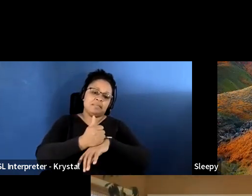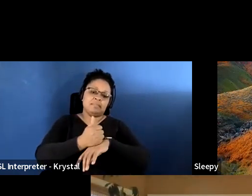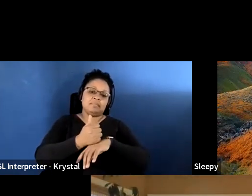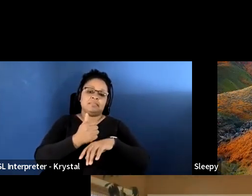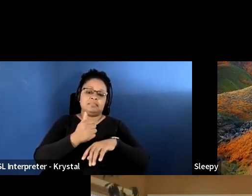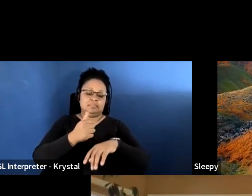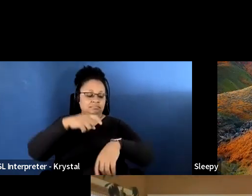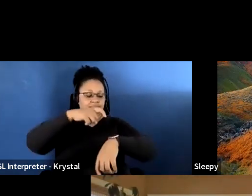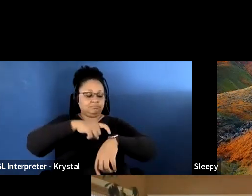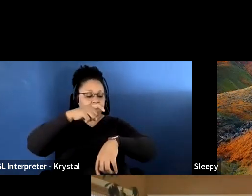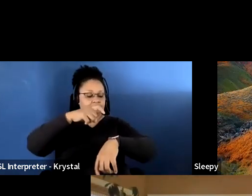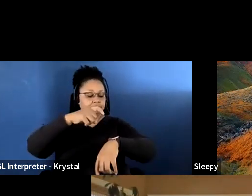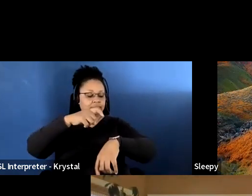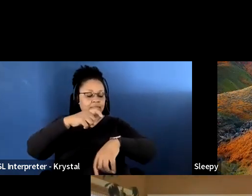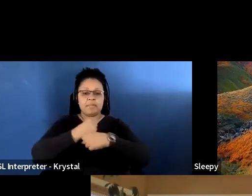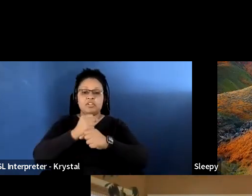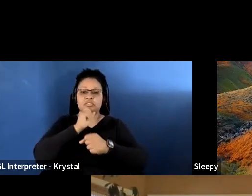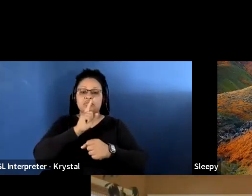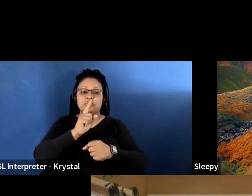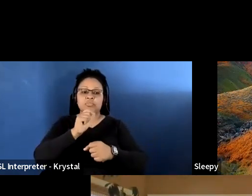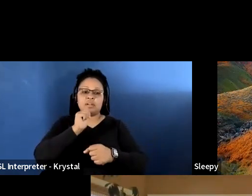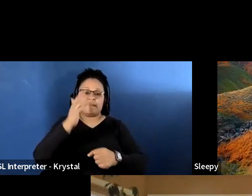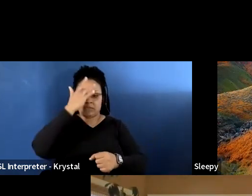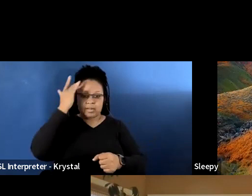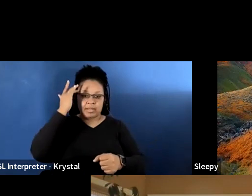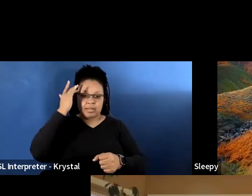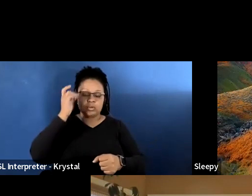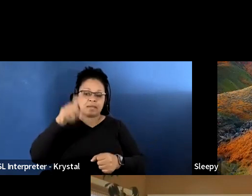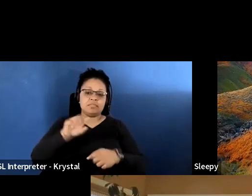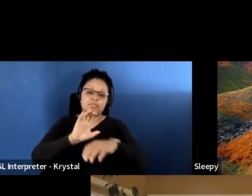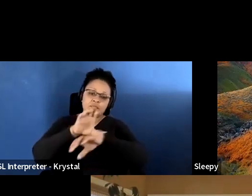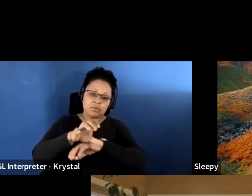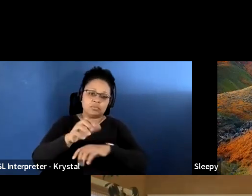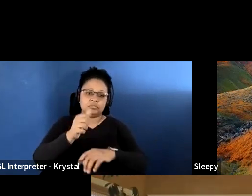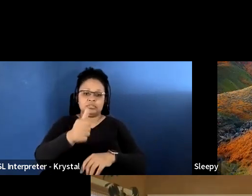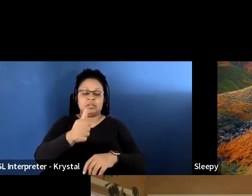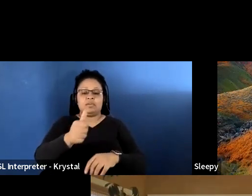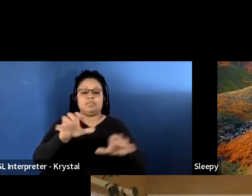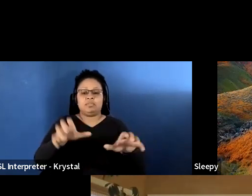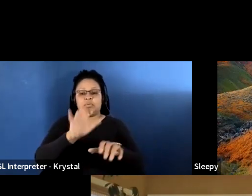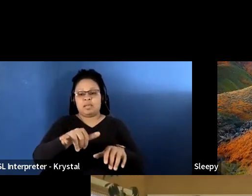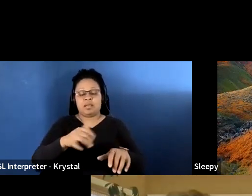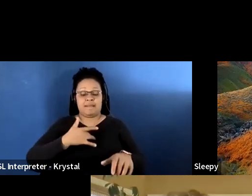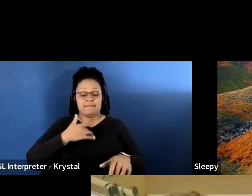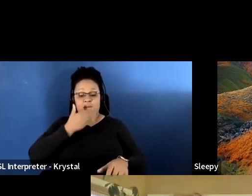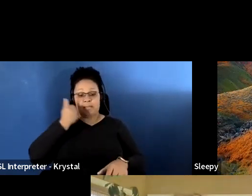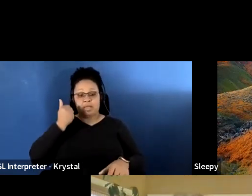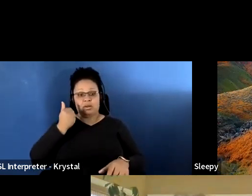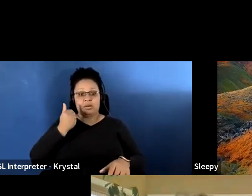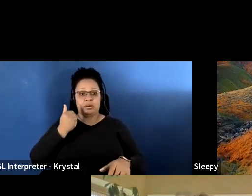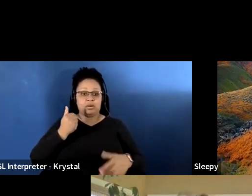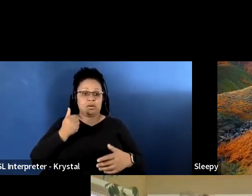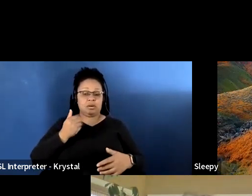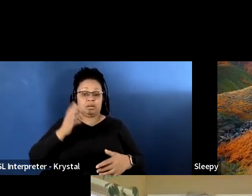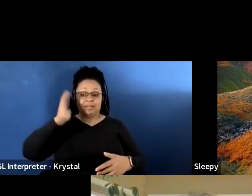don't forget. And you just have to make yourself do that. And I feel so much better. My blood pressure, I've had high